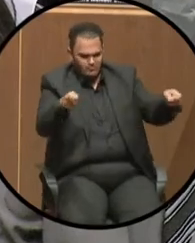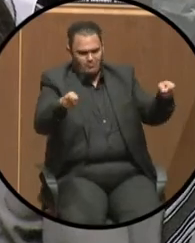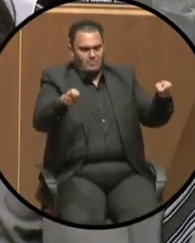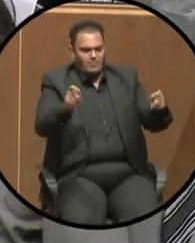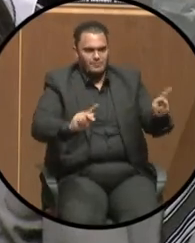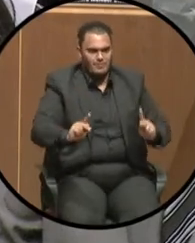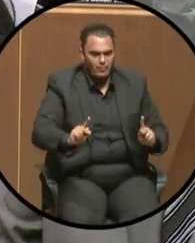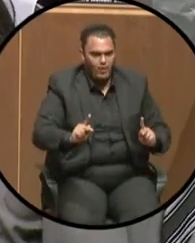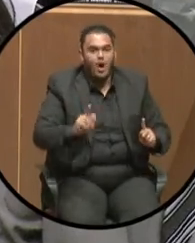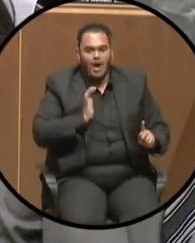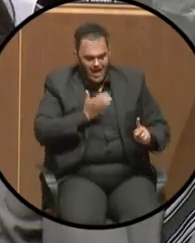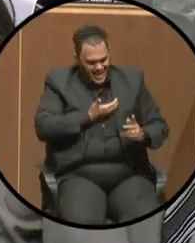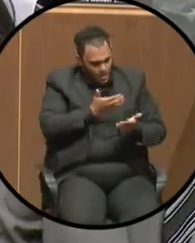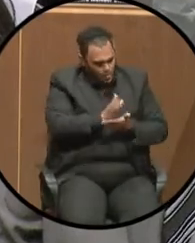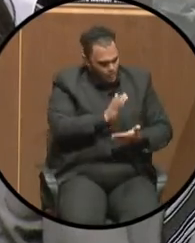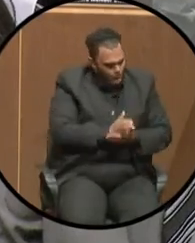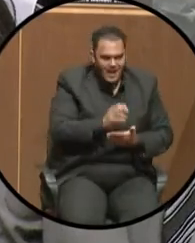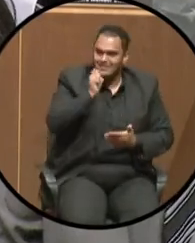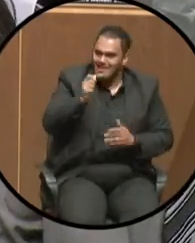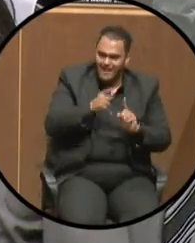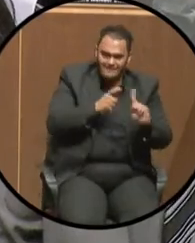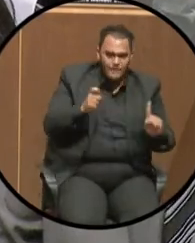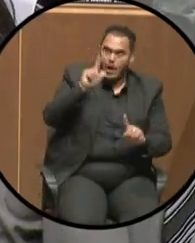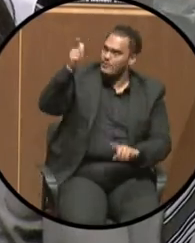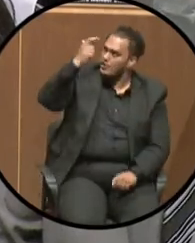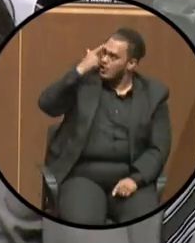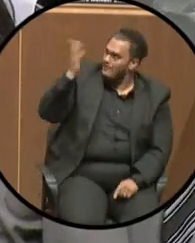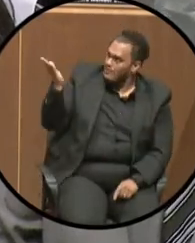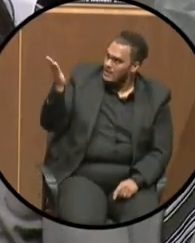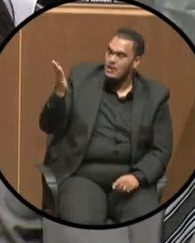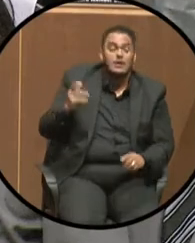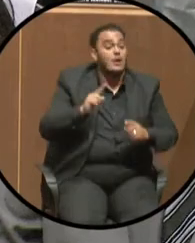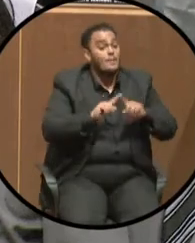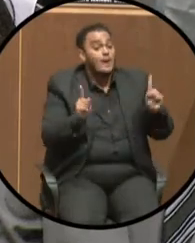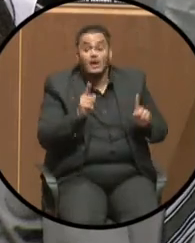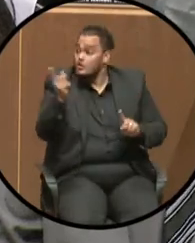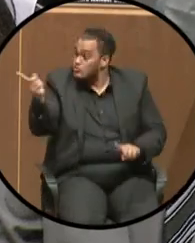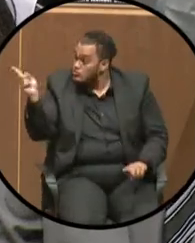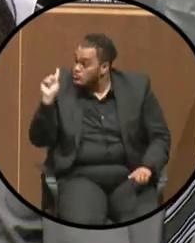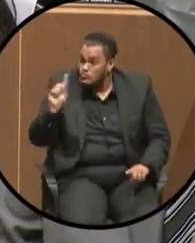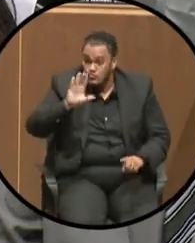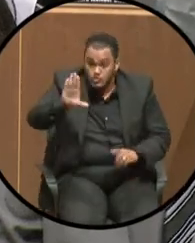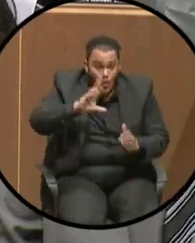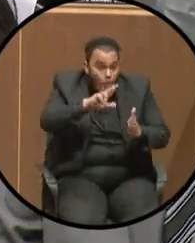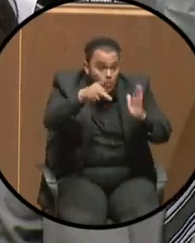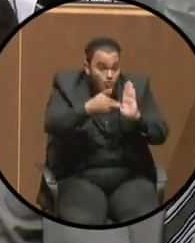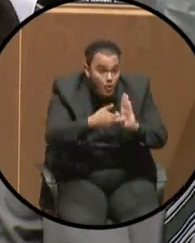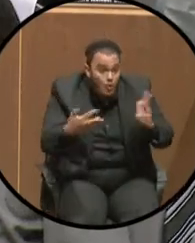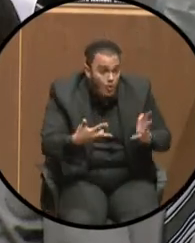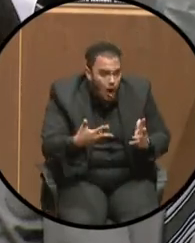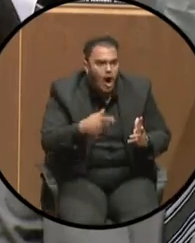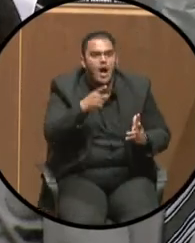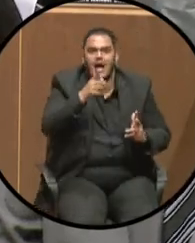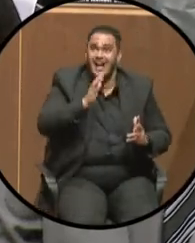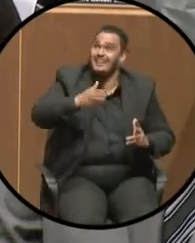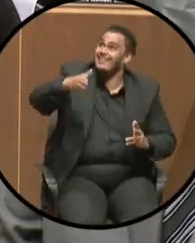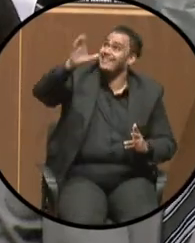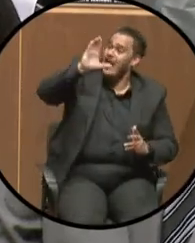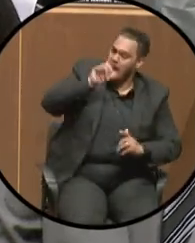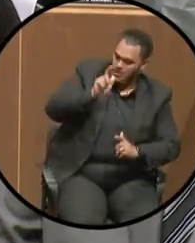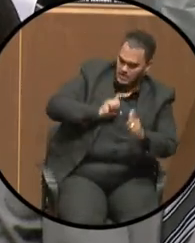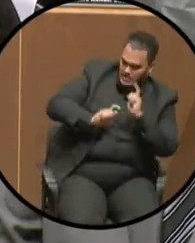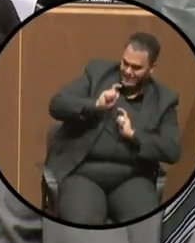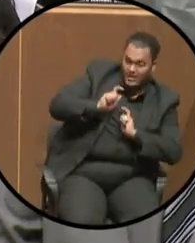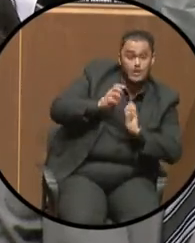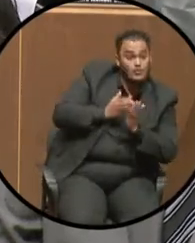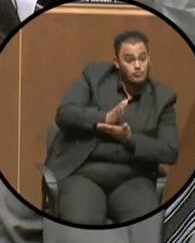rights are not granted by government. Rather, the role of our elected officials is to guard our God-given rights. It also professes that